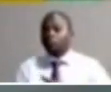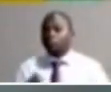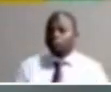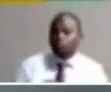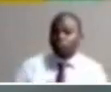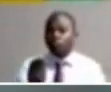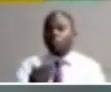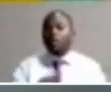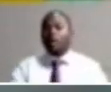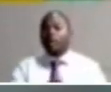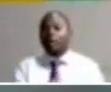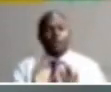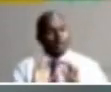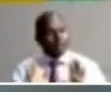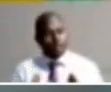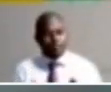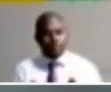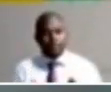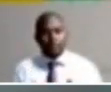develop.